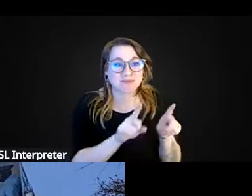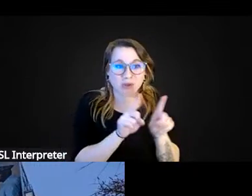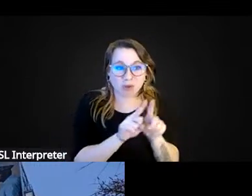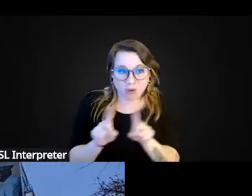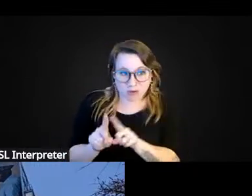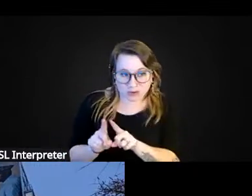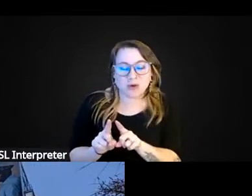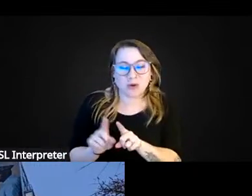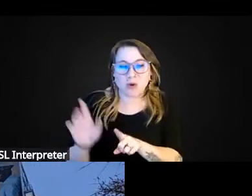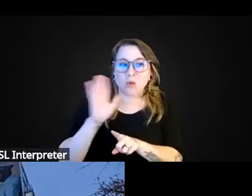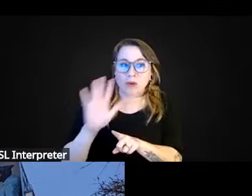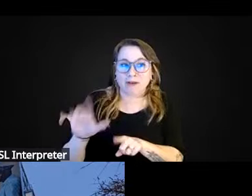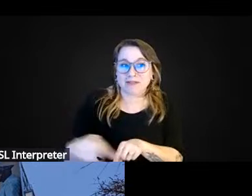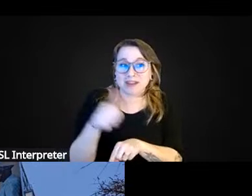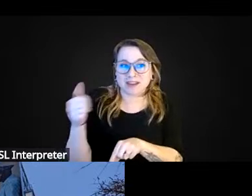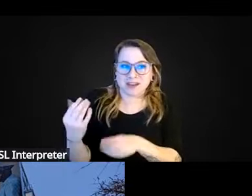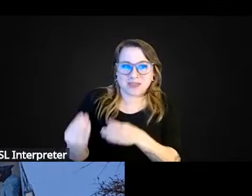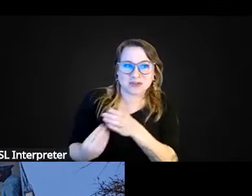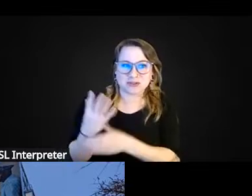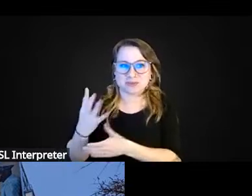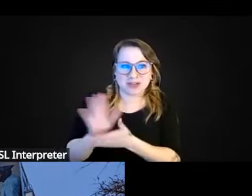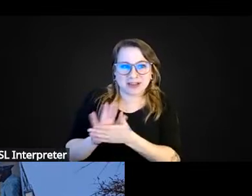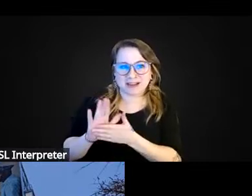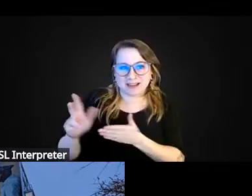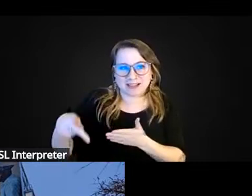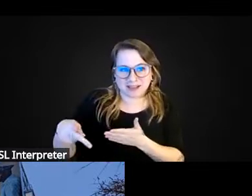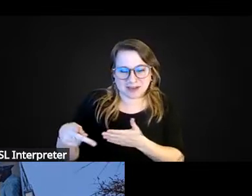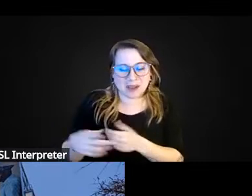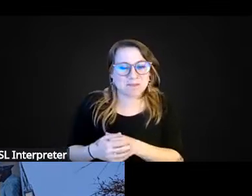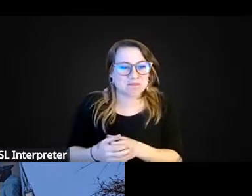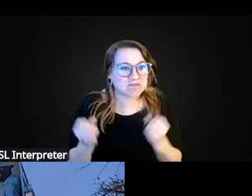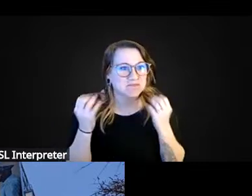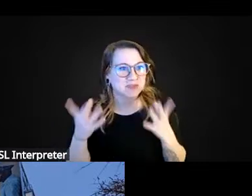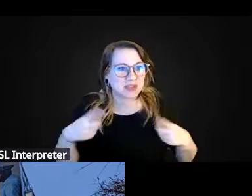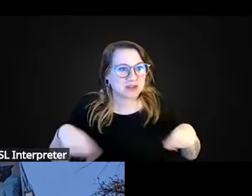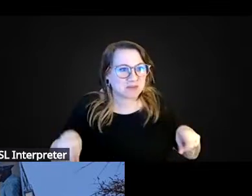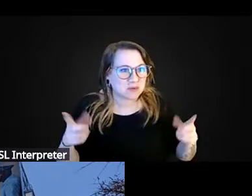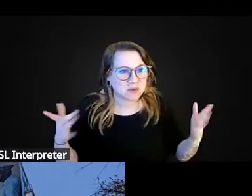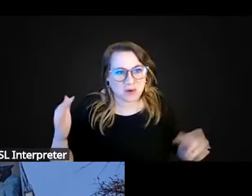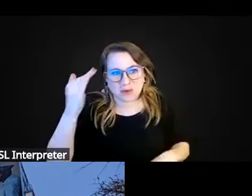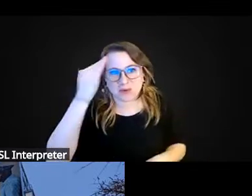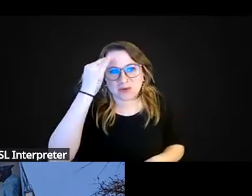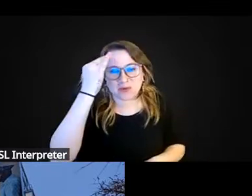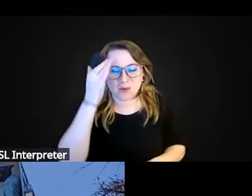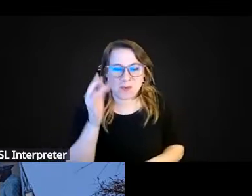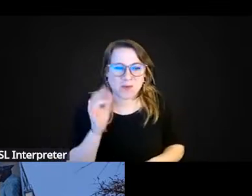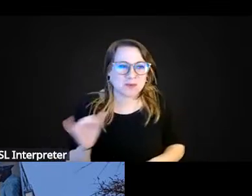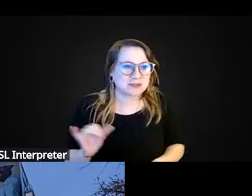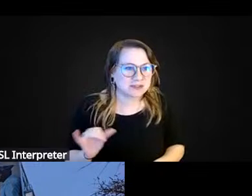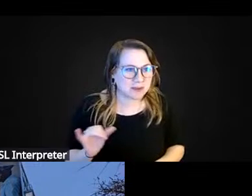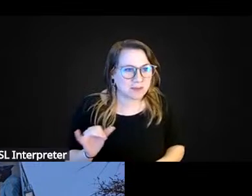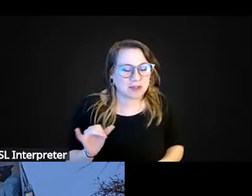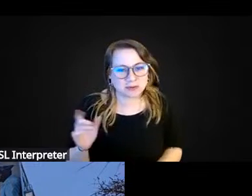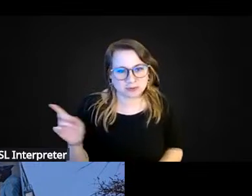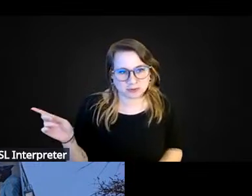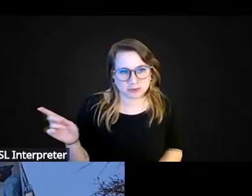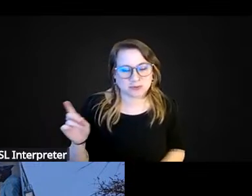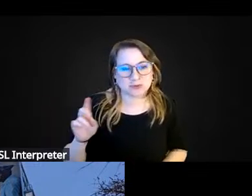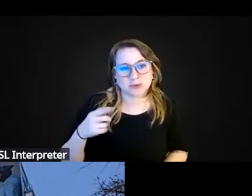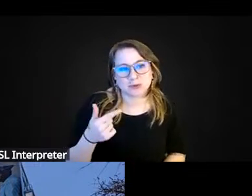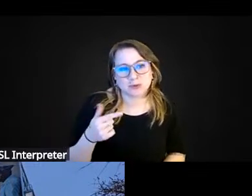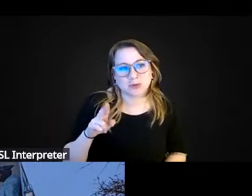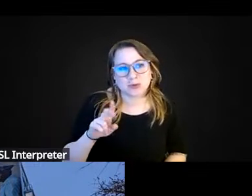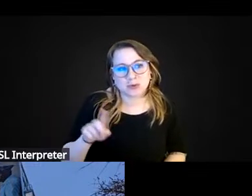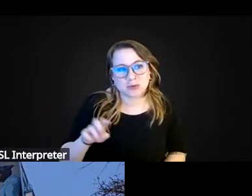also be doing another spring cleanup. As many of you know, and similar to what Commissioner Guzman said